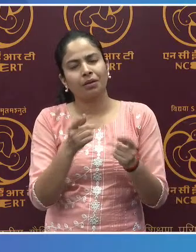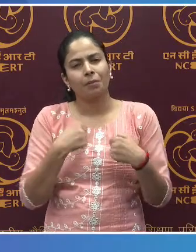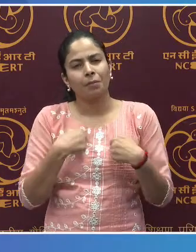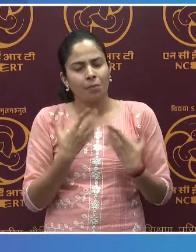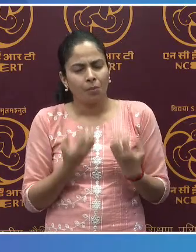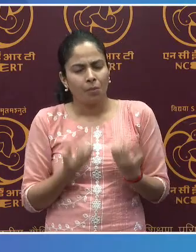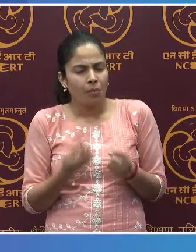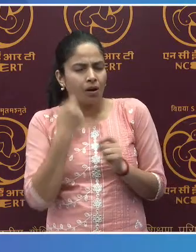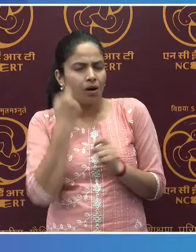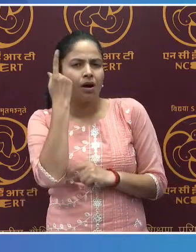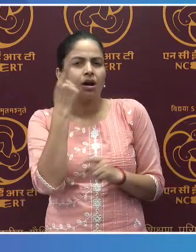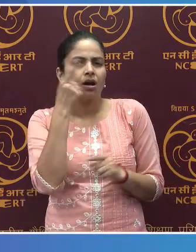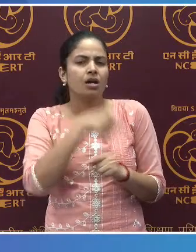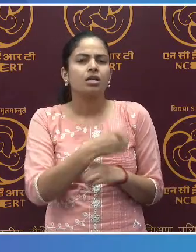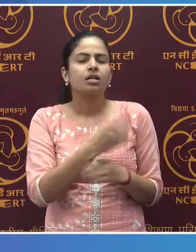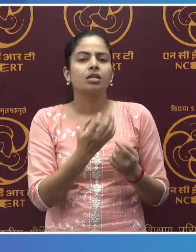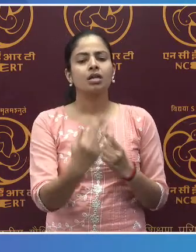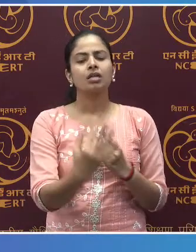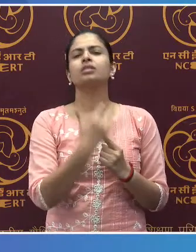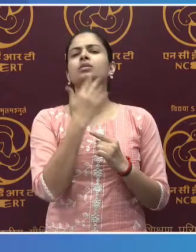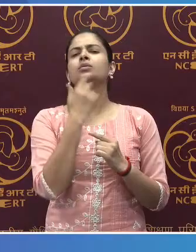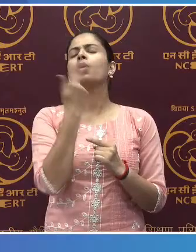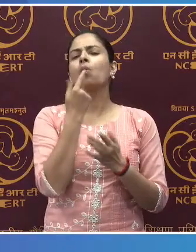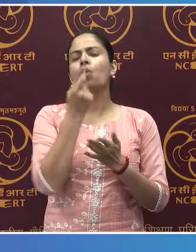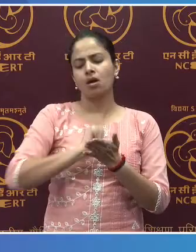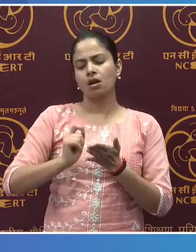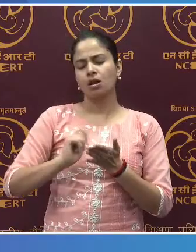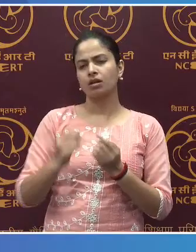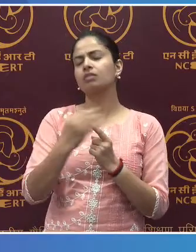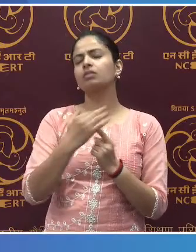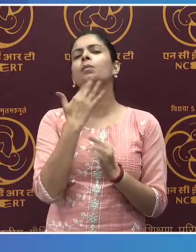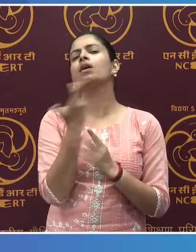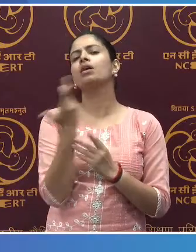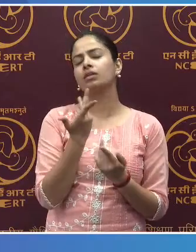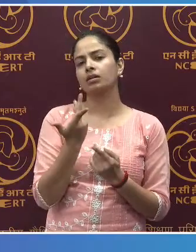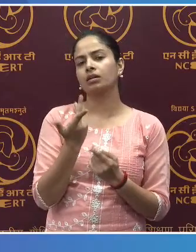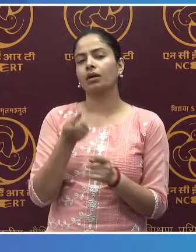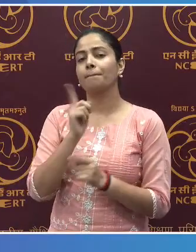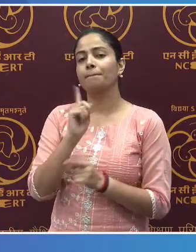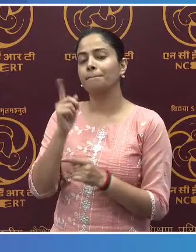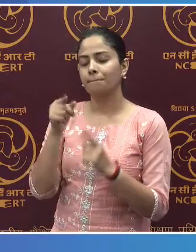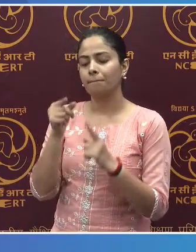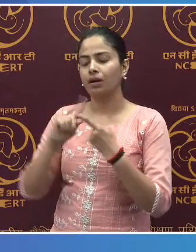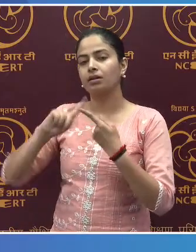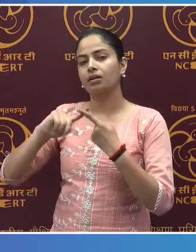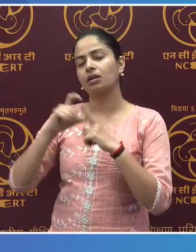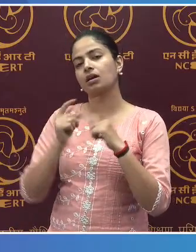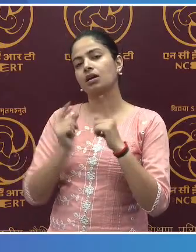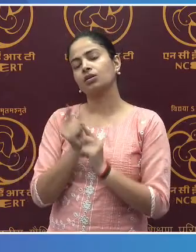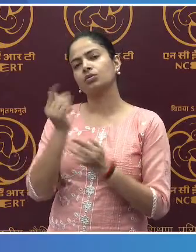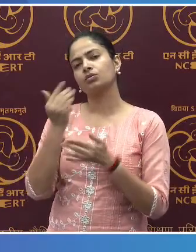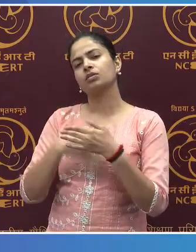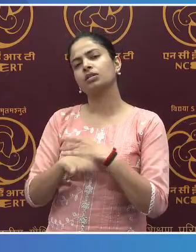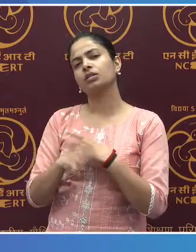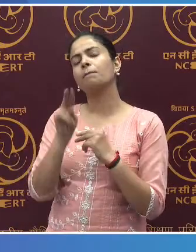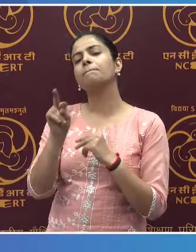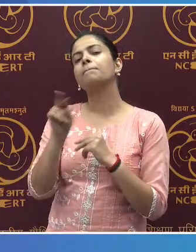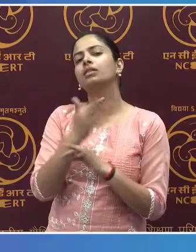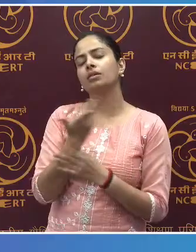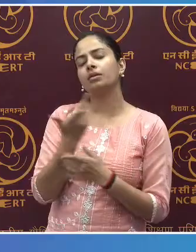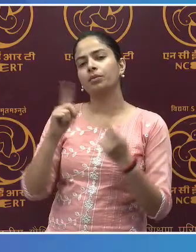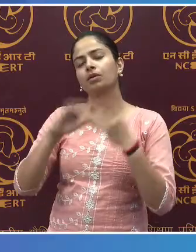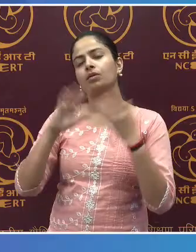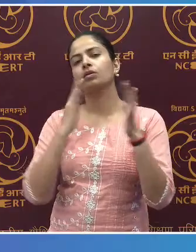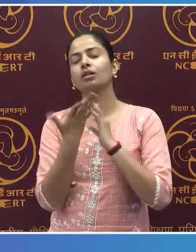to understand who inspires you to write the book. You know, what should be the education in a particular country, be it India or any country of the globe?